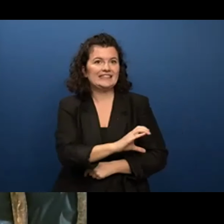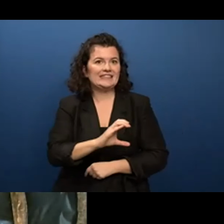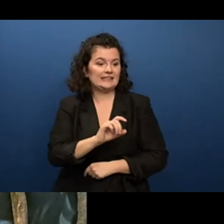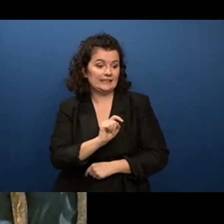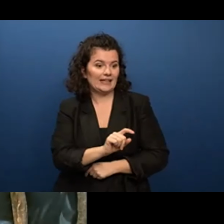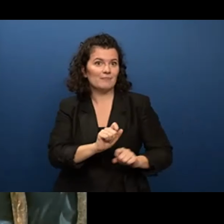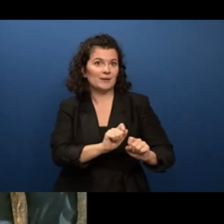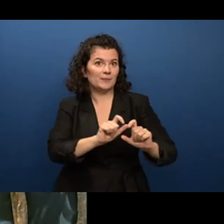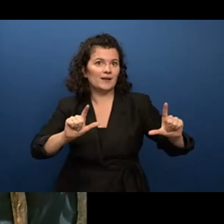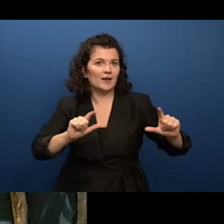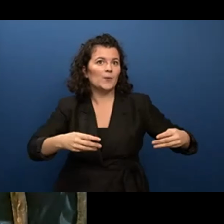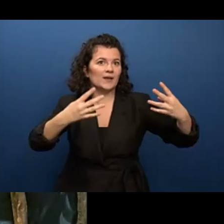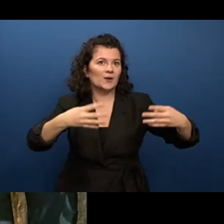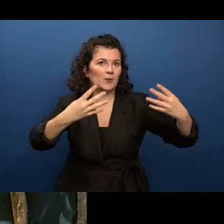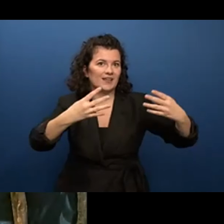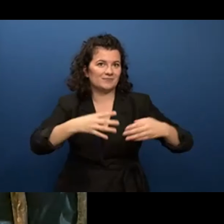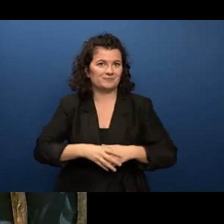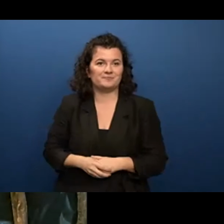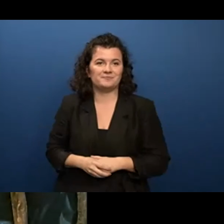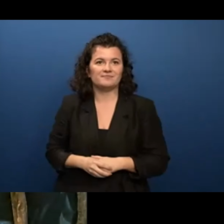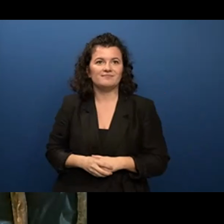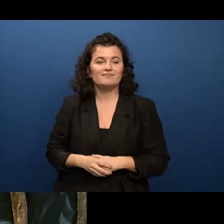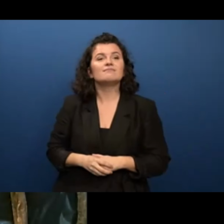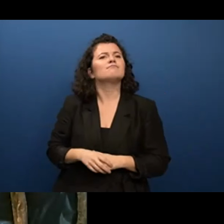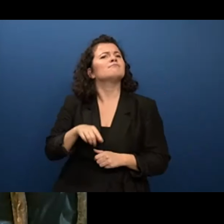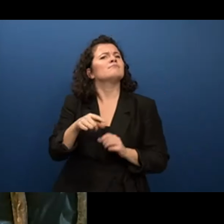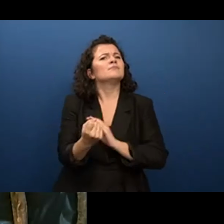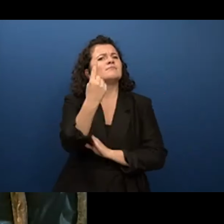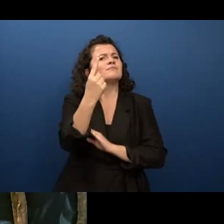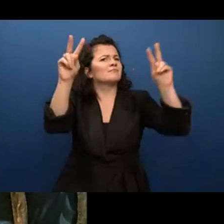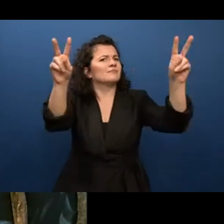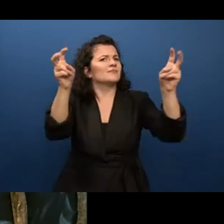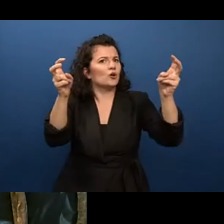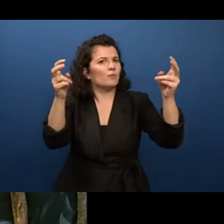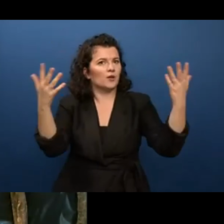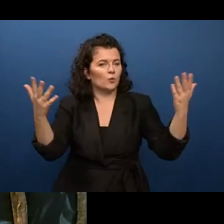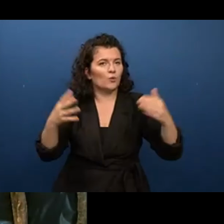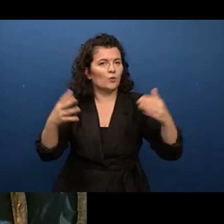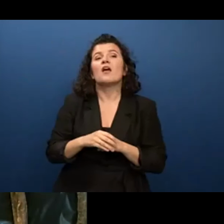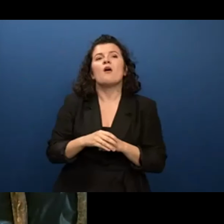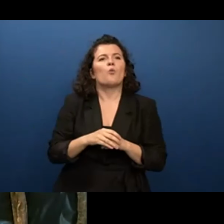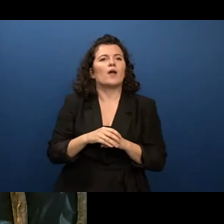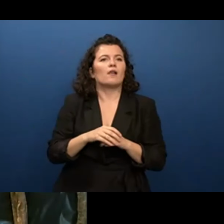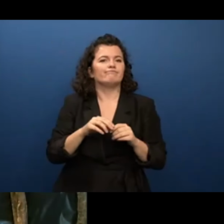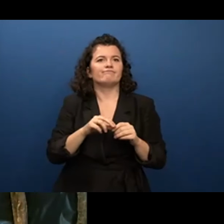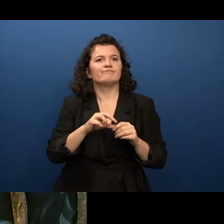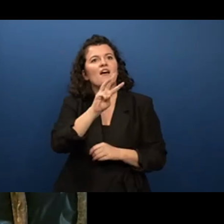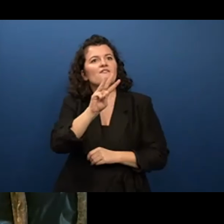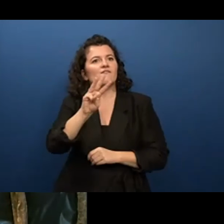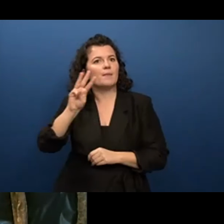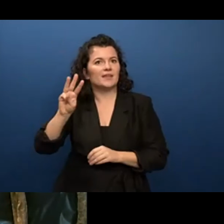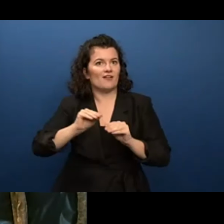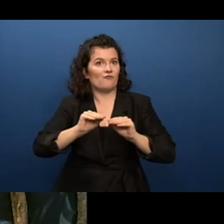there. So this event is part of the Minority Rights Group's Key Trends Report webinar series, where we are highlighting